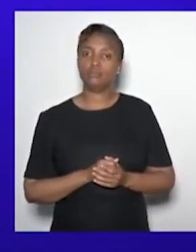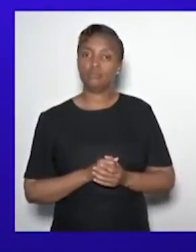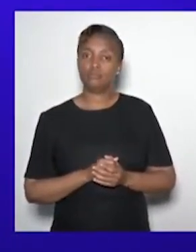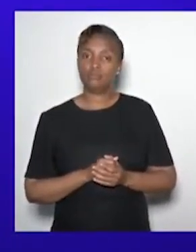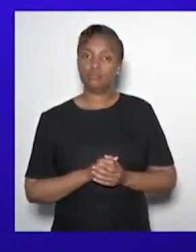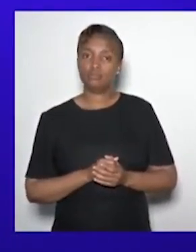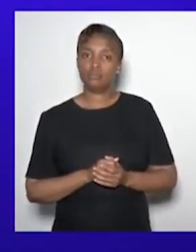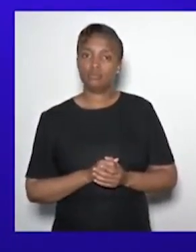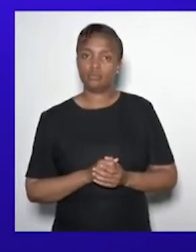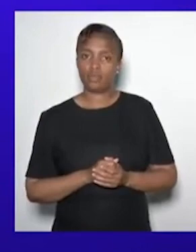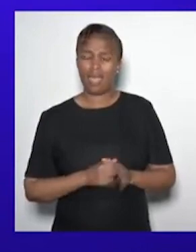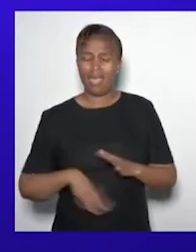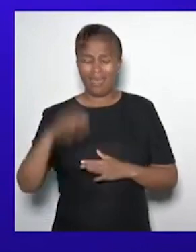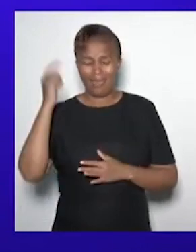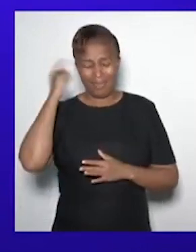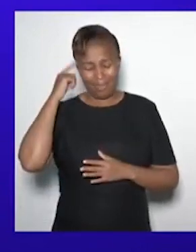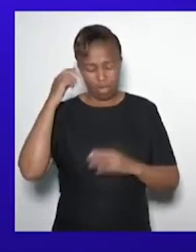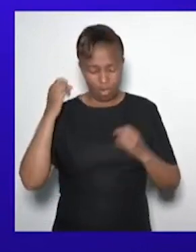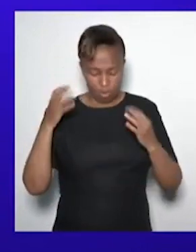I know many unsaved